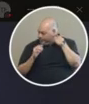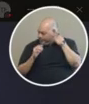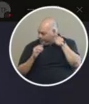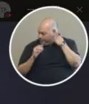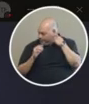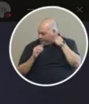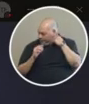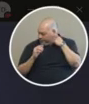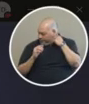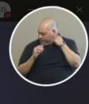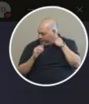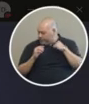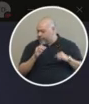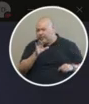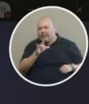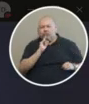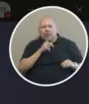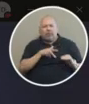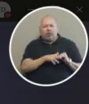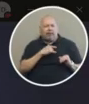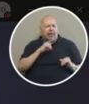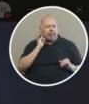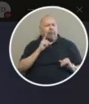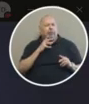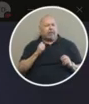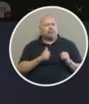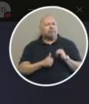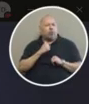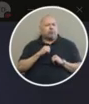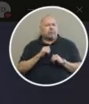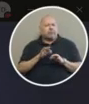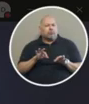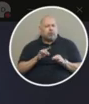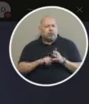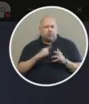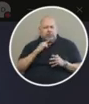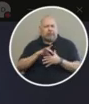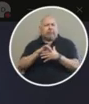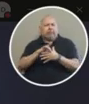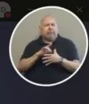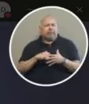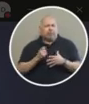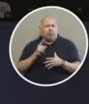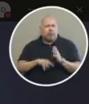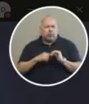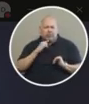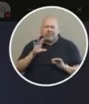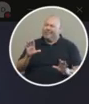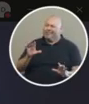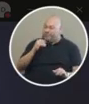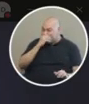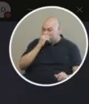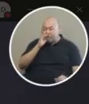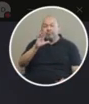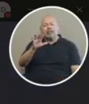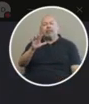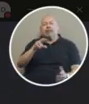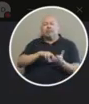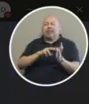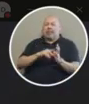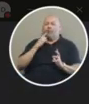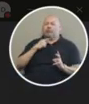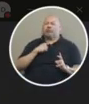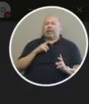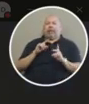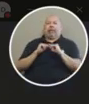go ahead, ma'am. Yeah, you cut off, but I think we got the general idea of what was the last part? I was just basically saying